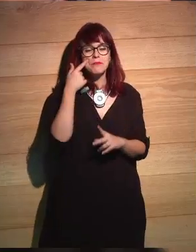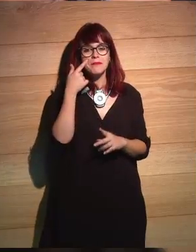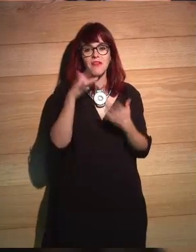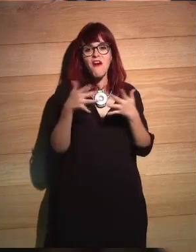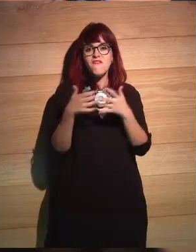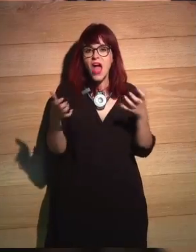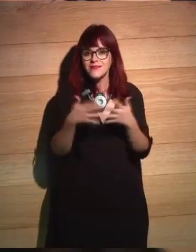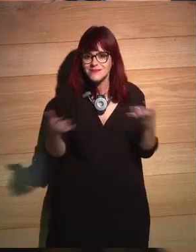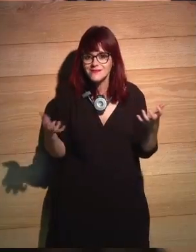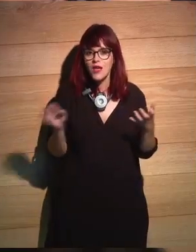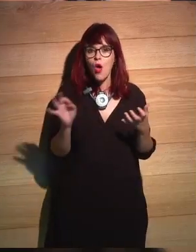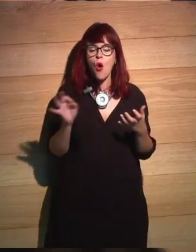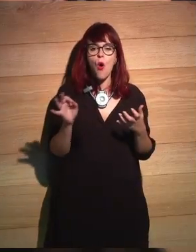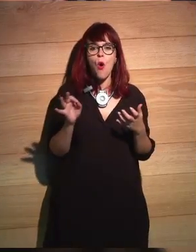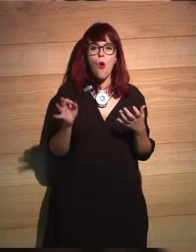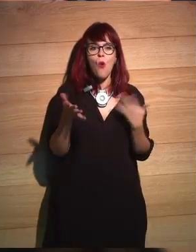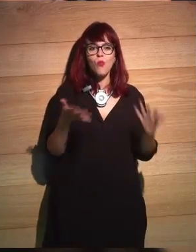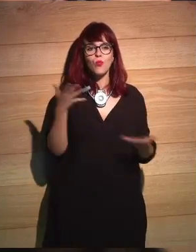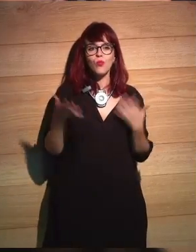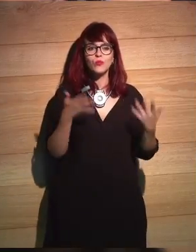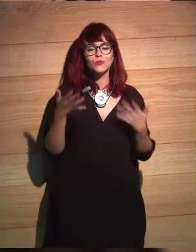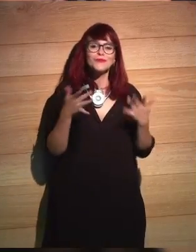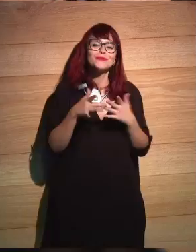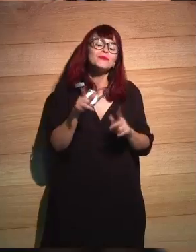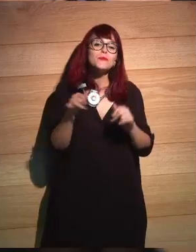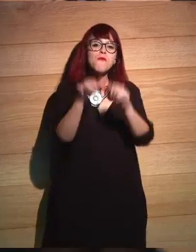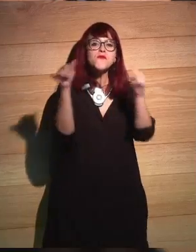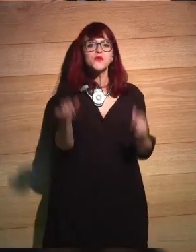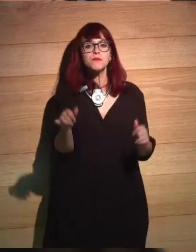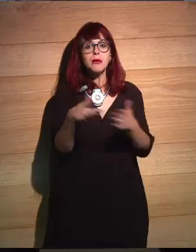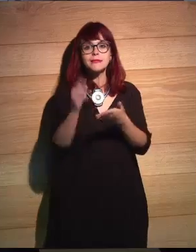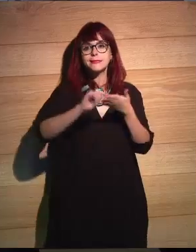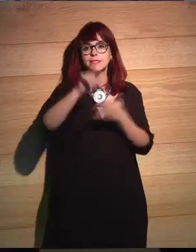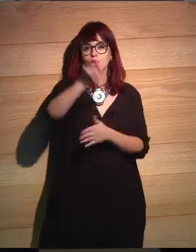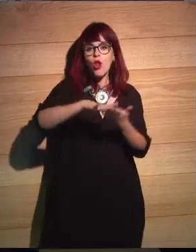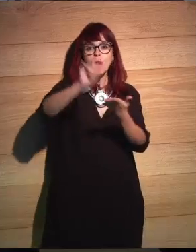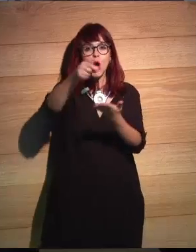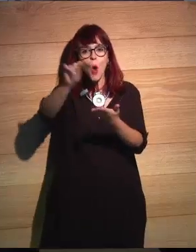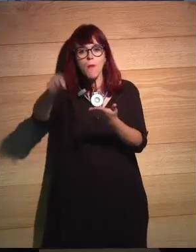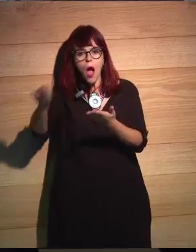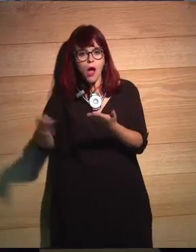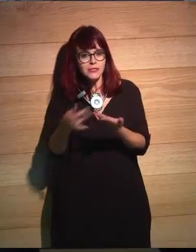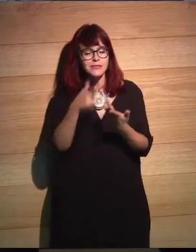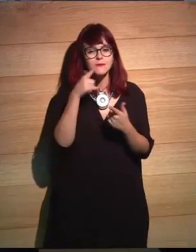maybe like, how do this writer use commas, or does it feel like he's